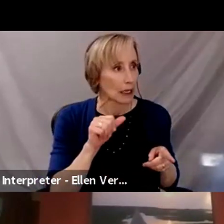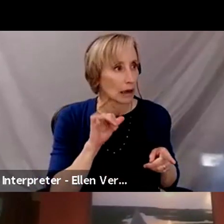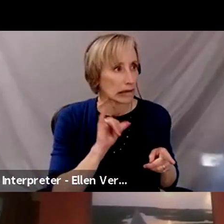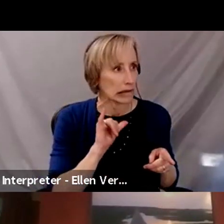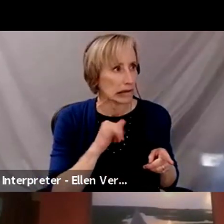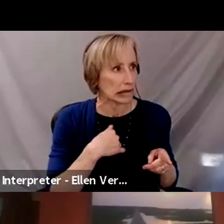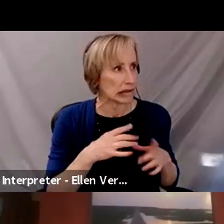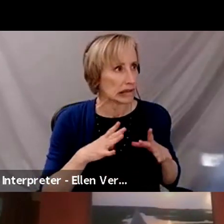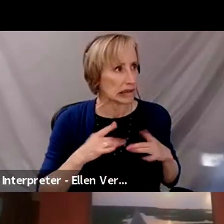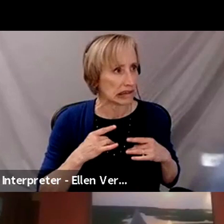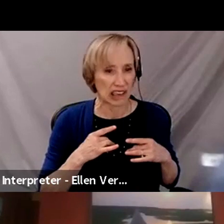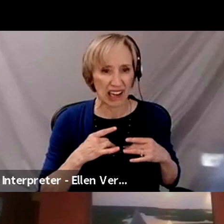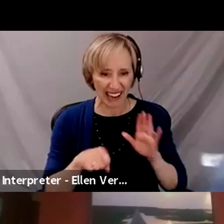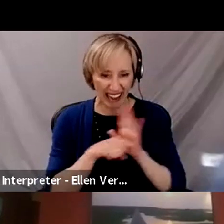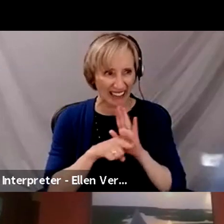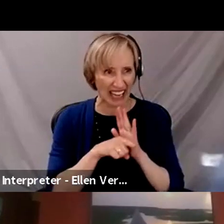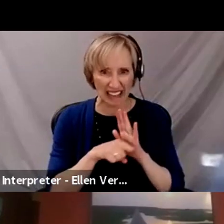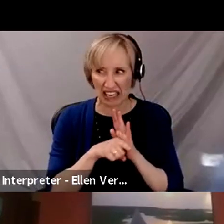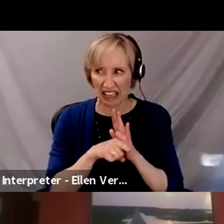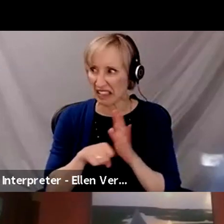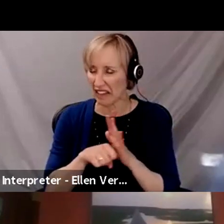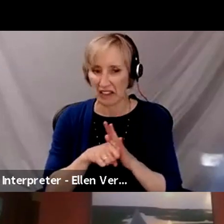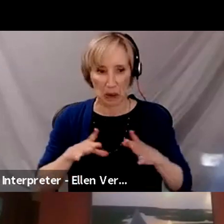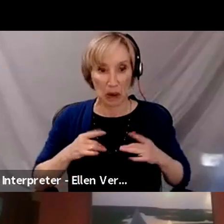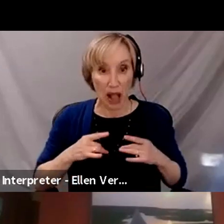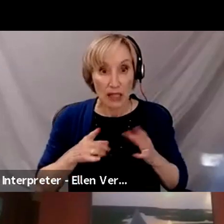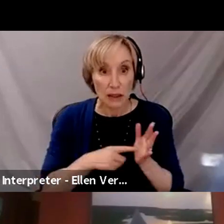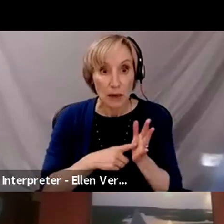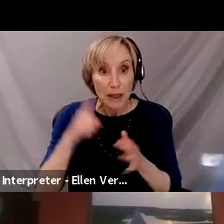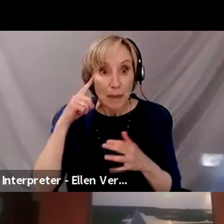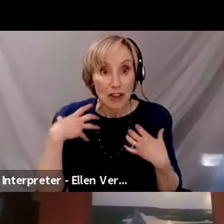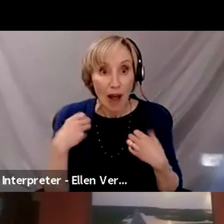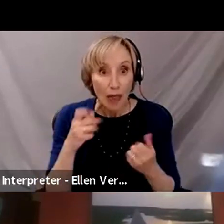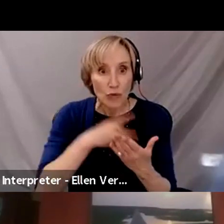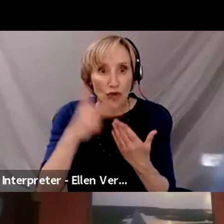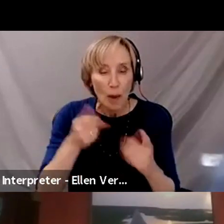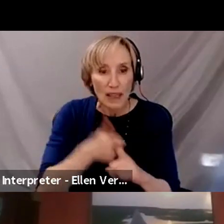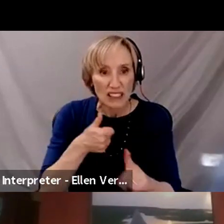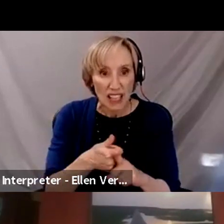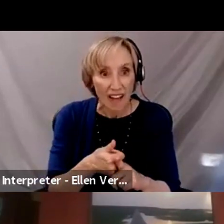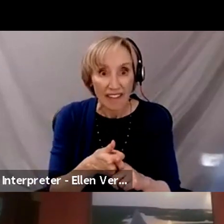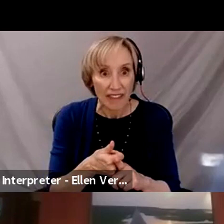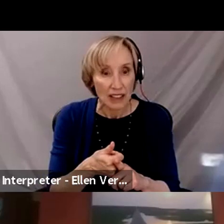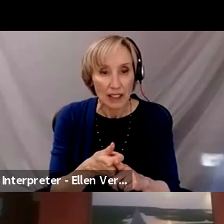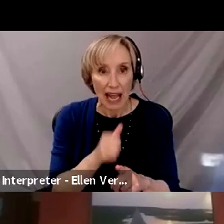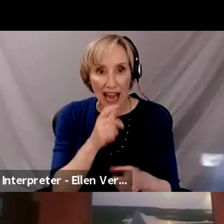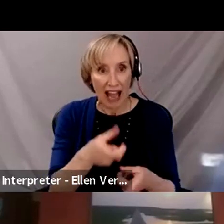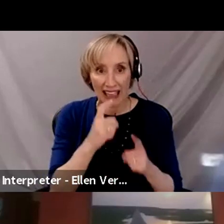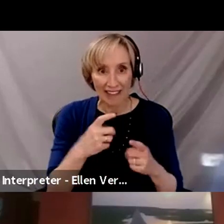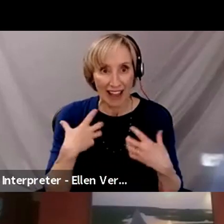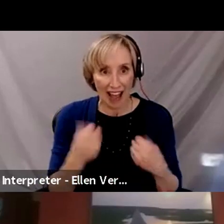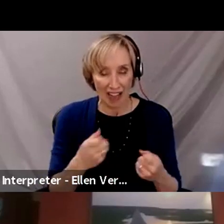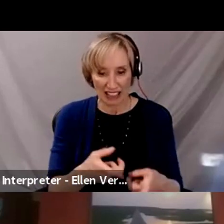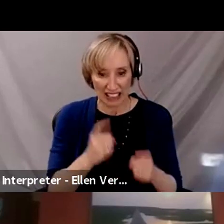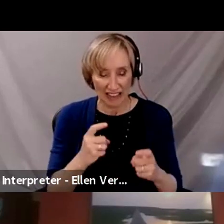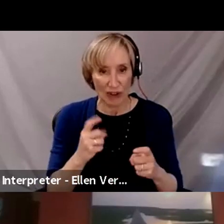many of us, it can be the mental health programs themselves, because when you're trying to come to terms with this,